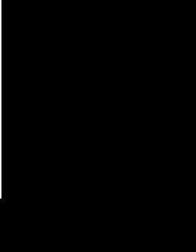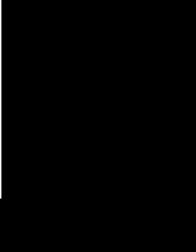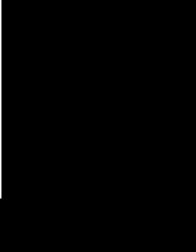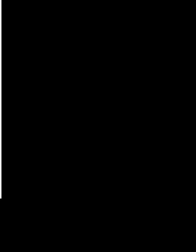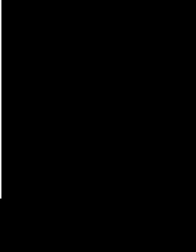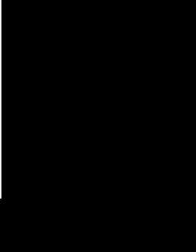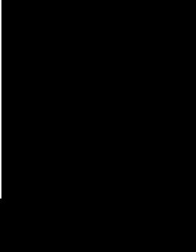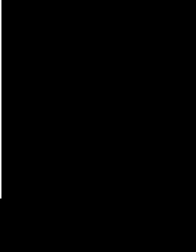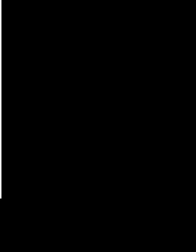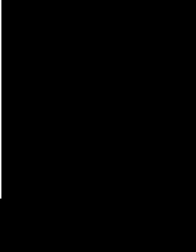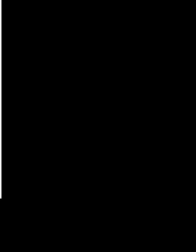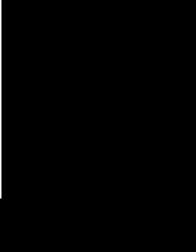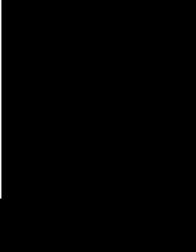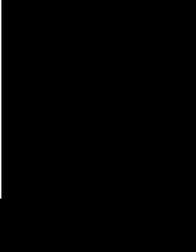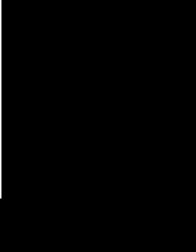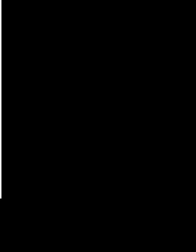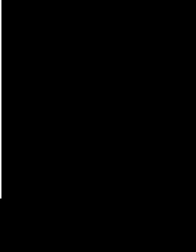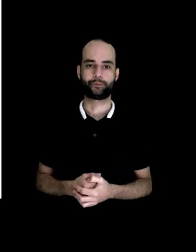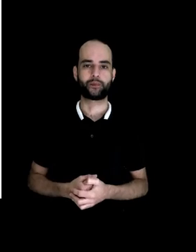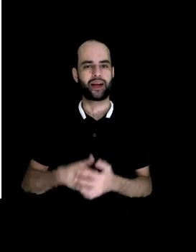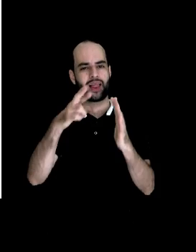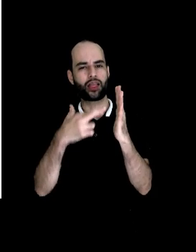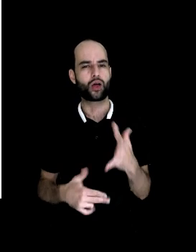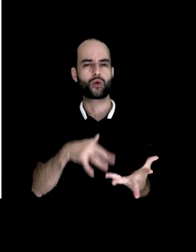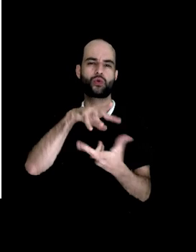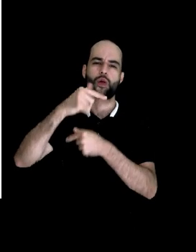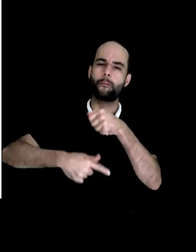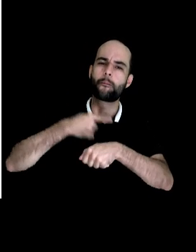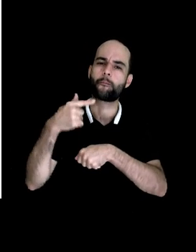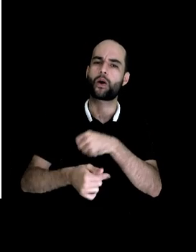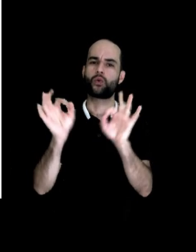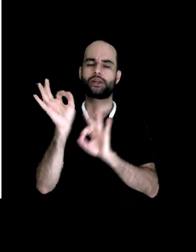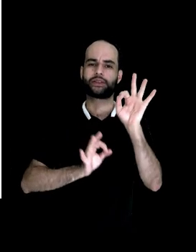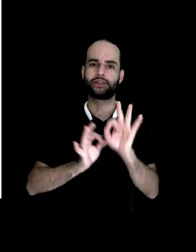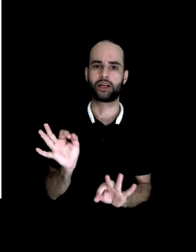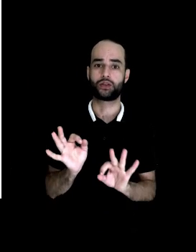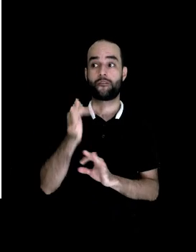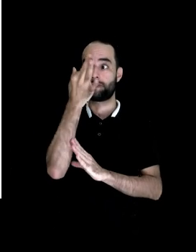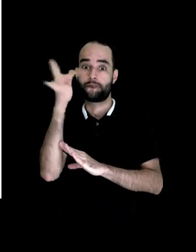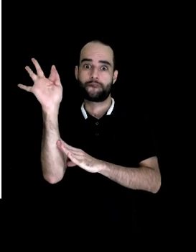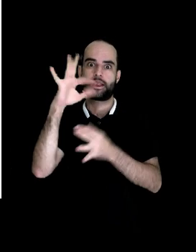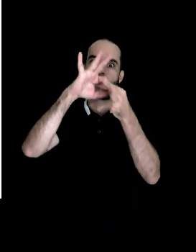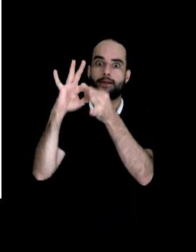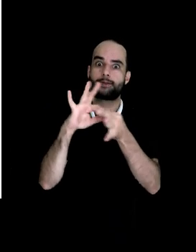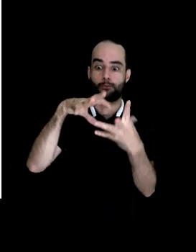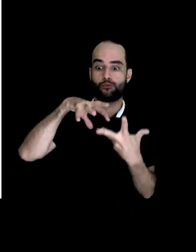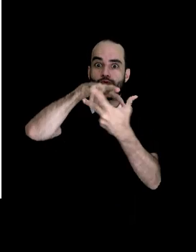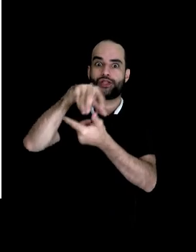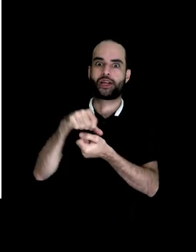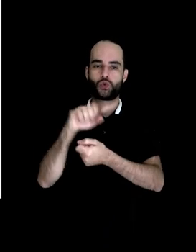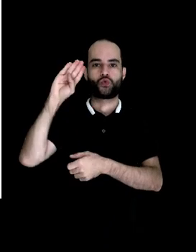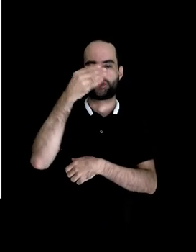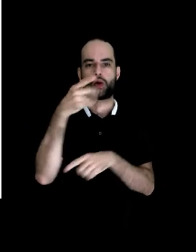large letters, centralized, black ink is written. Global report organized by the World Federation